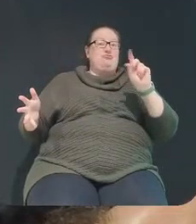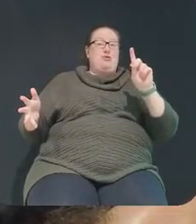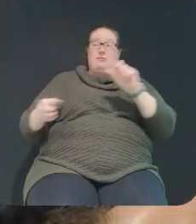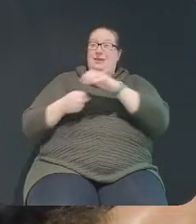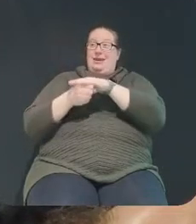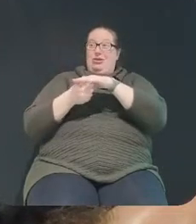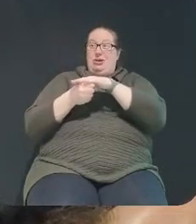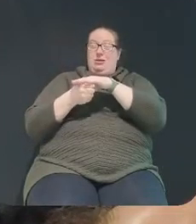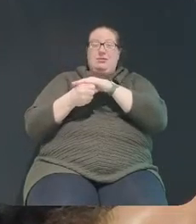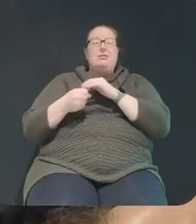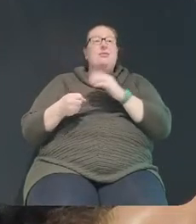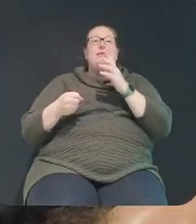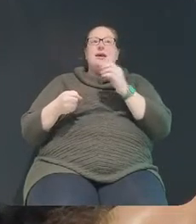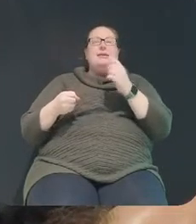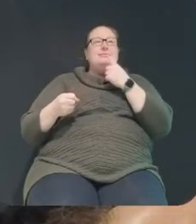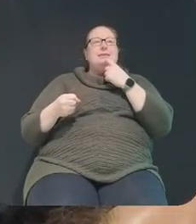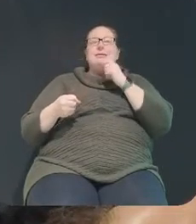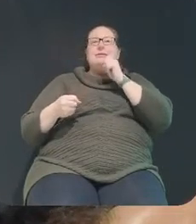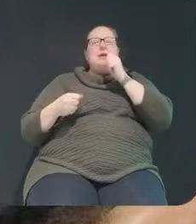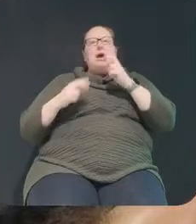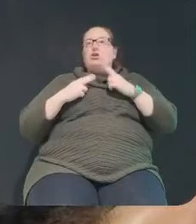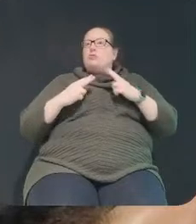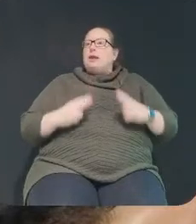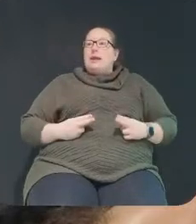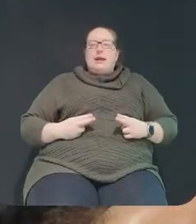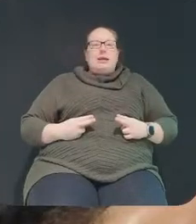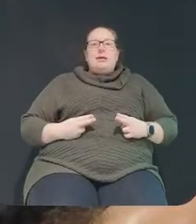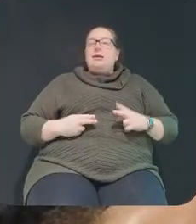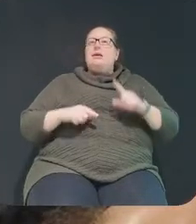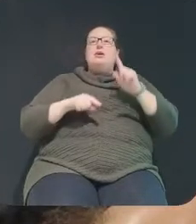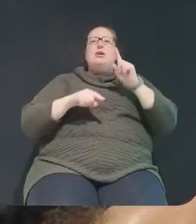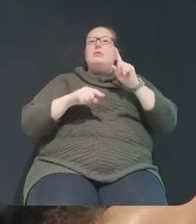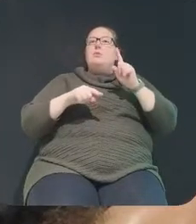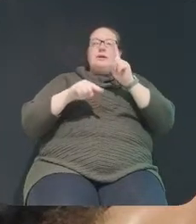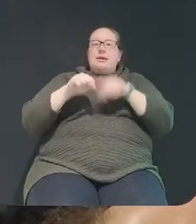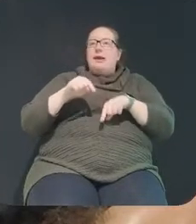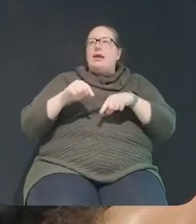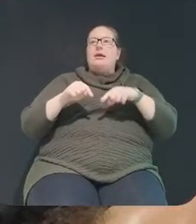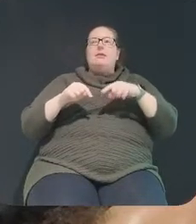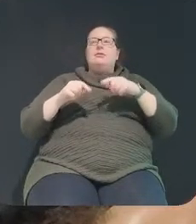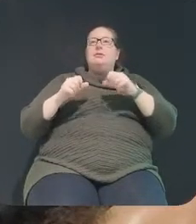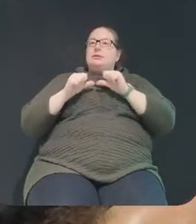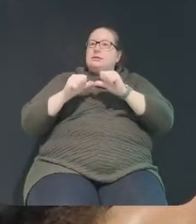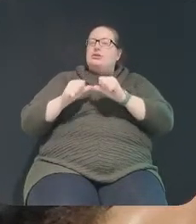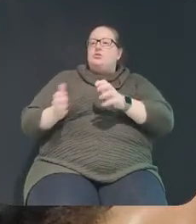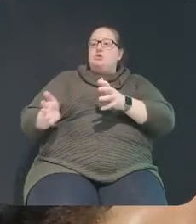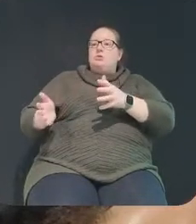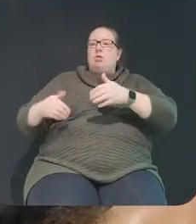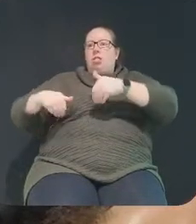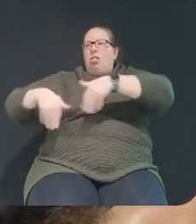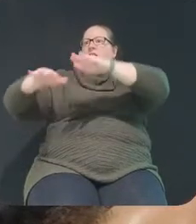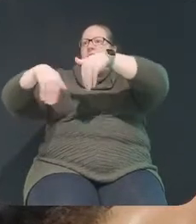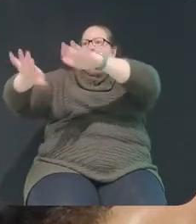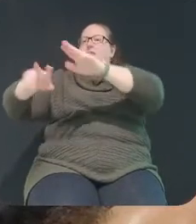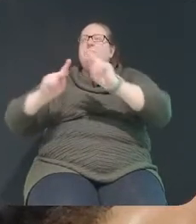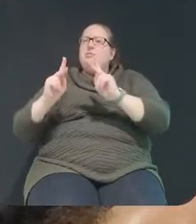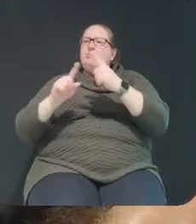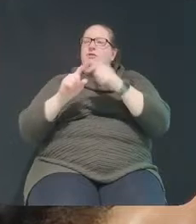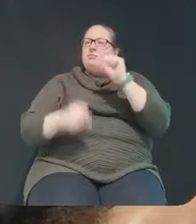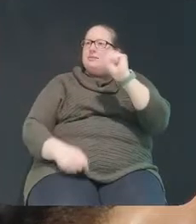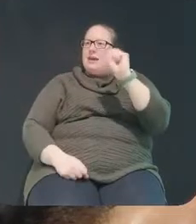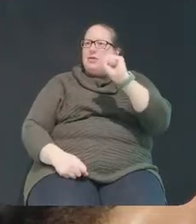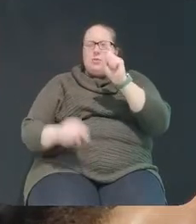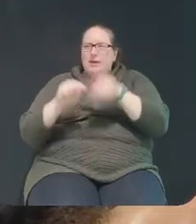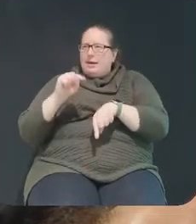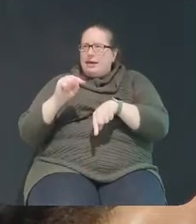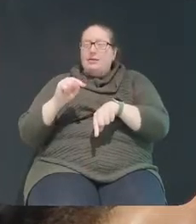and added, "It is not humane, neither is it practical, to attempt to drive these unemployed persons out of Seattle." He also